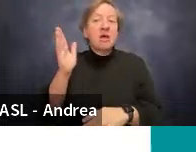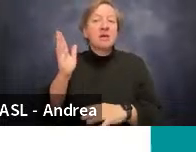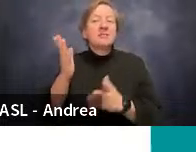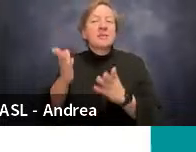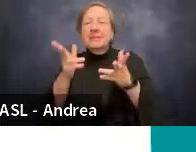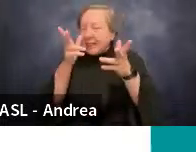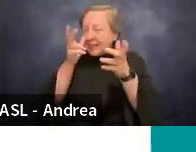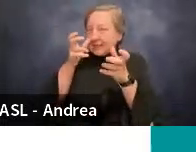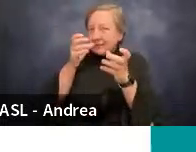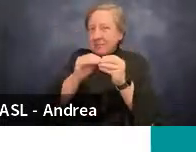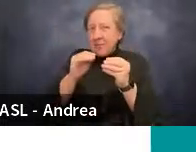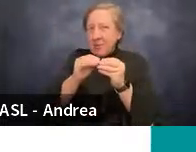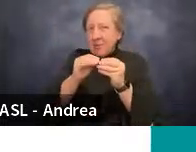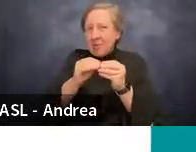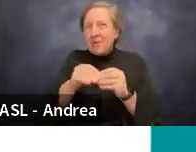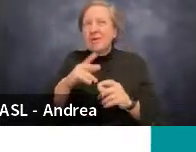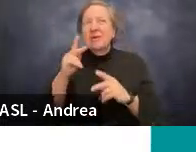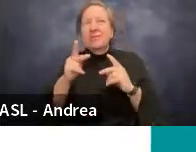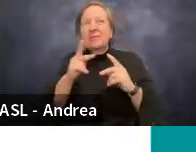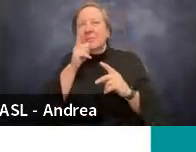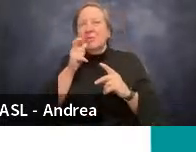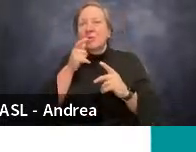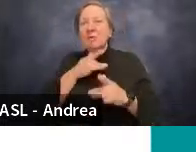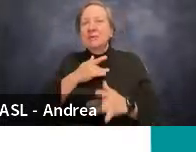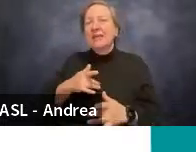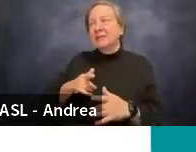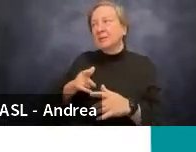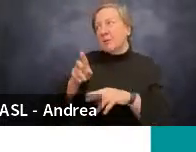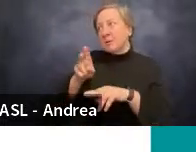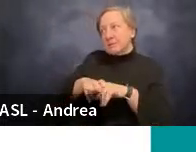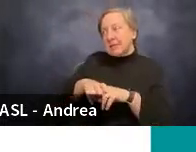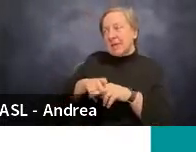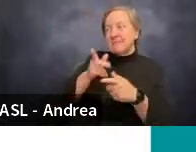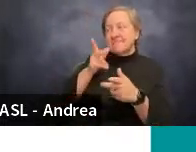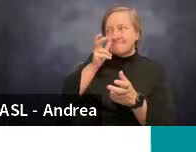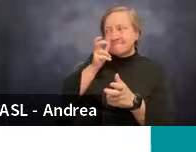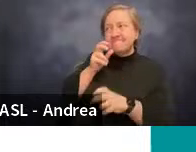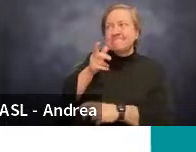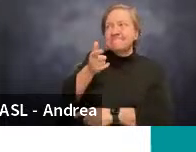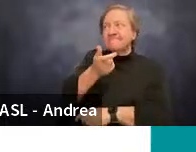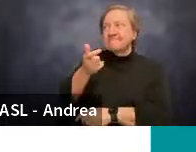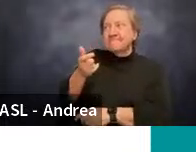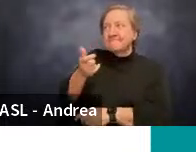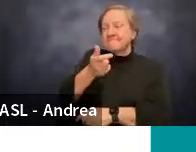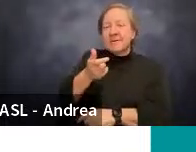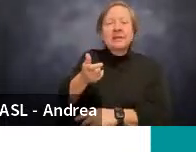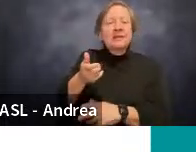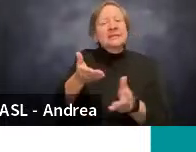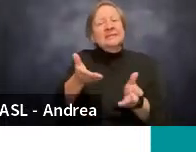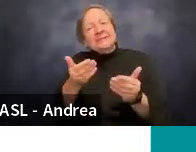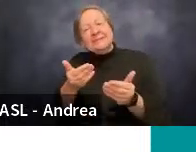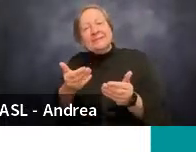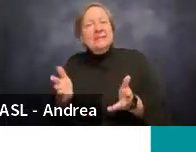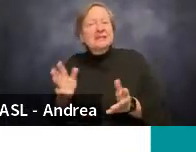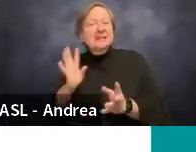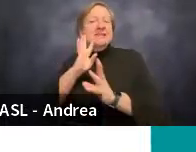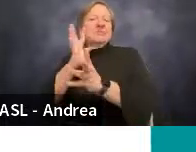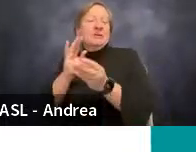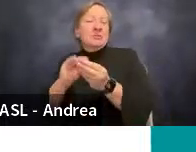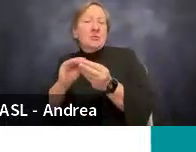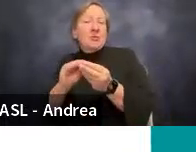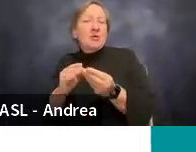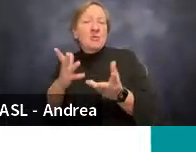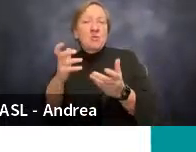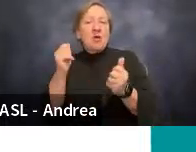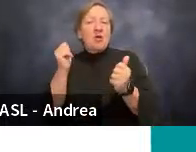listening. And then for those who maybe like to kind of listen and hang in the background, we invite you to move up your speaking as well. We love to hear